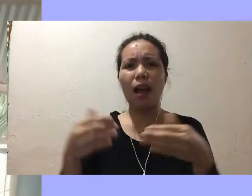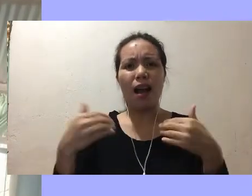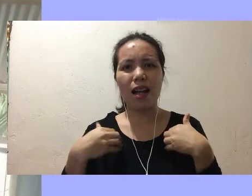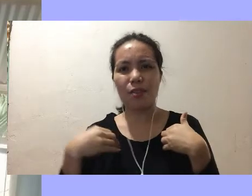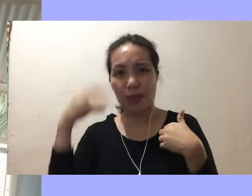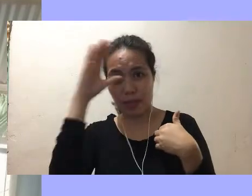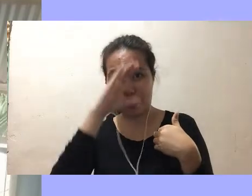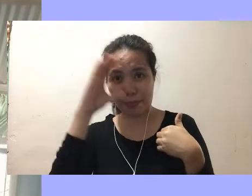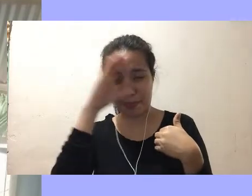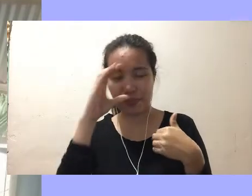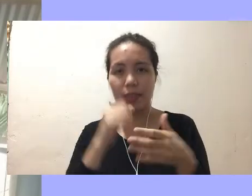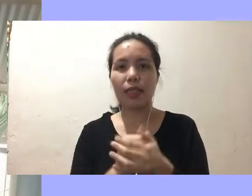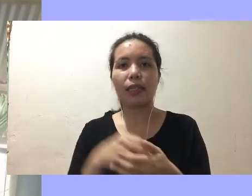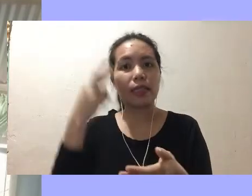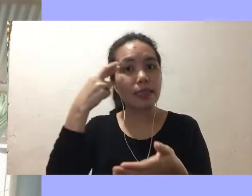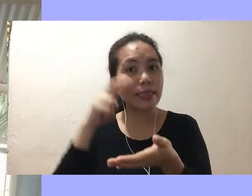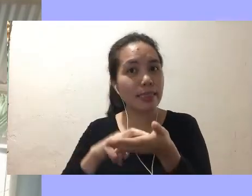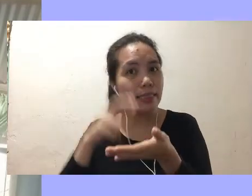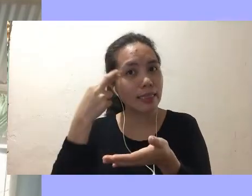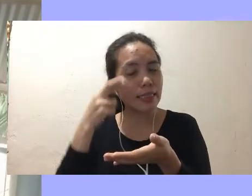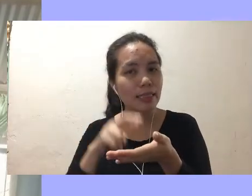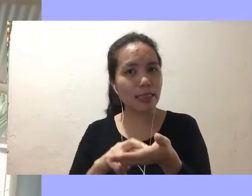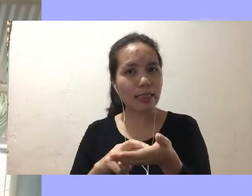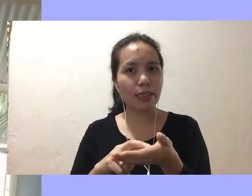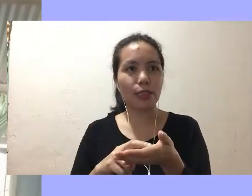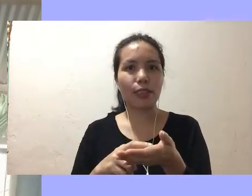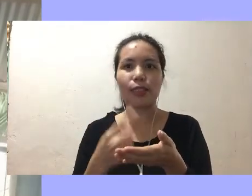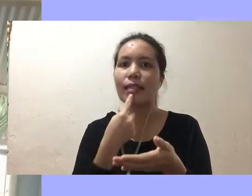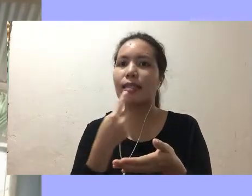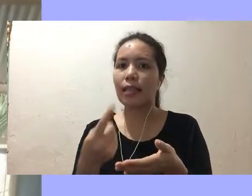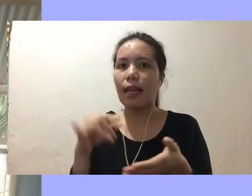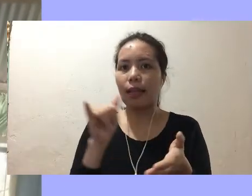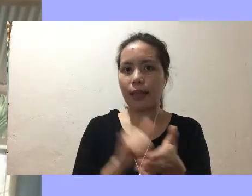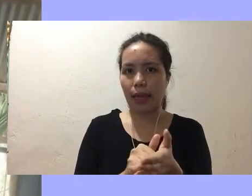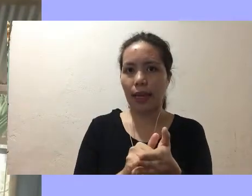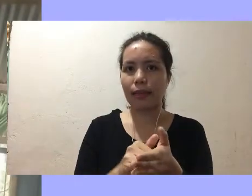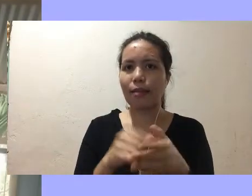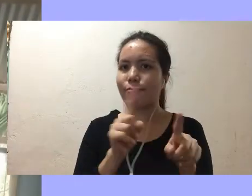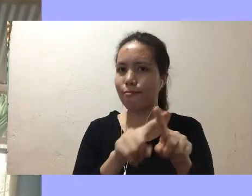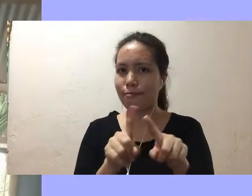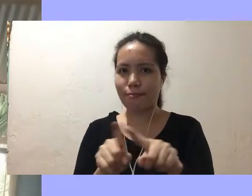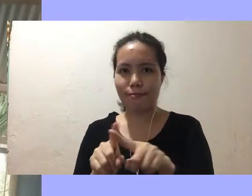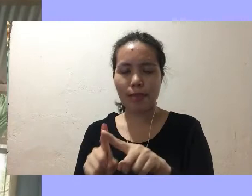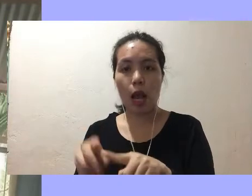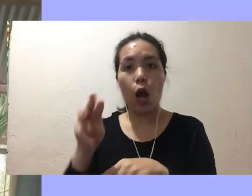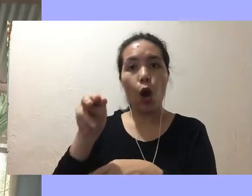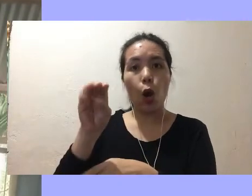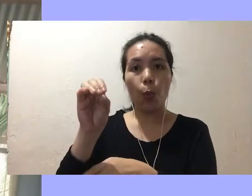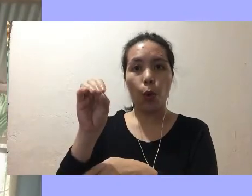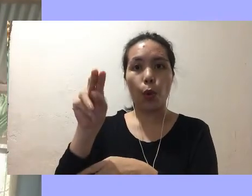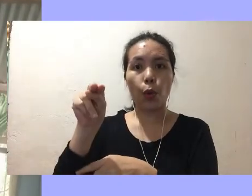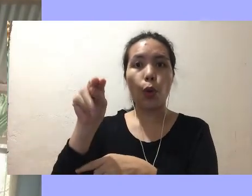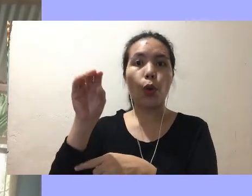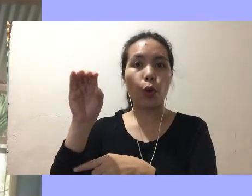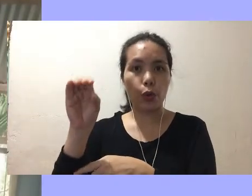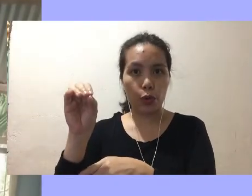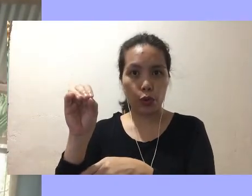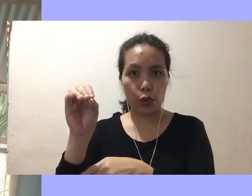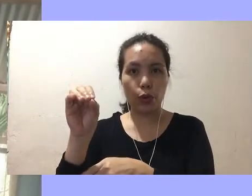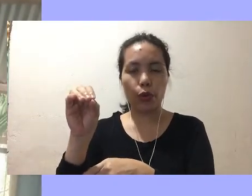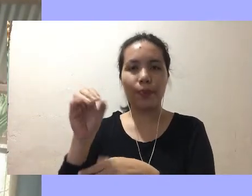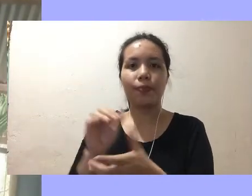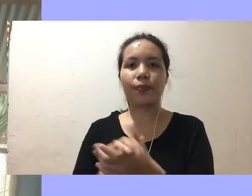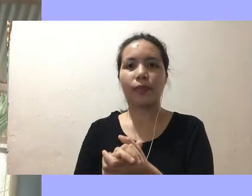Now, there are research that bilingual children's performance may be more varied than monolingual performance as